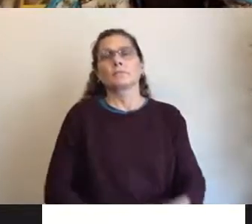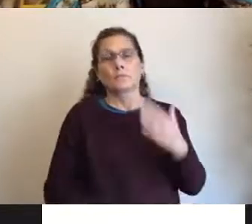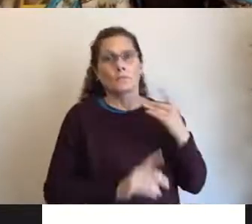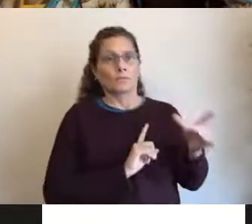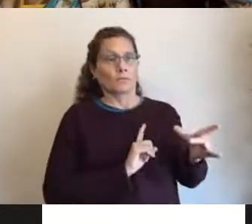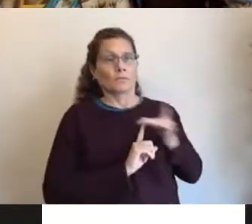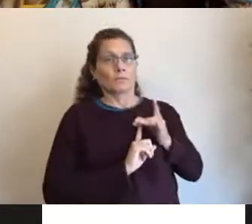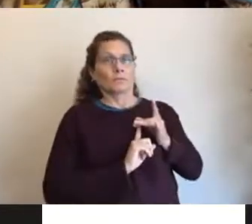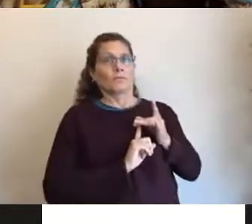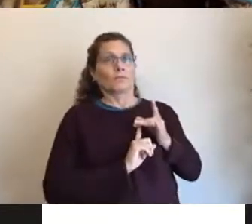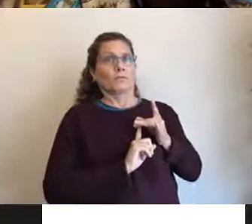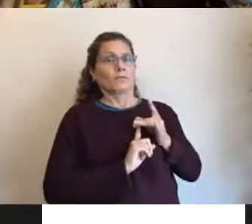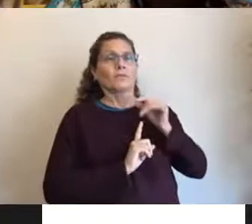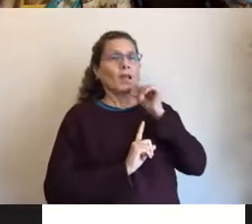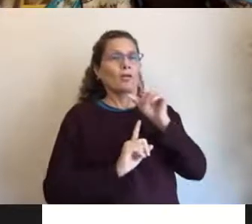contagious. So